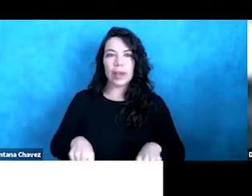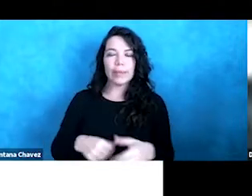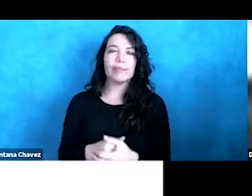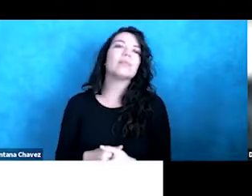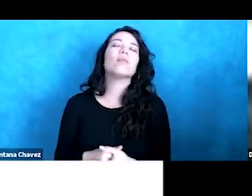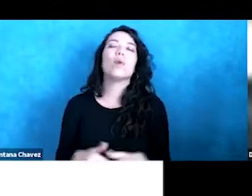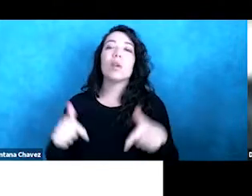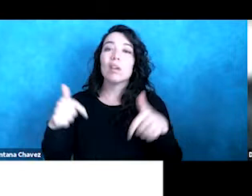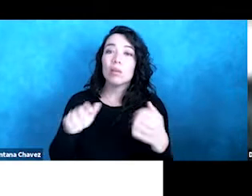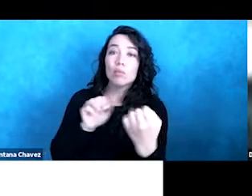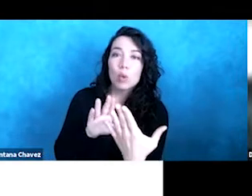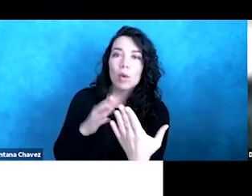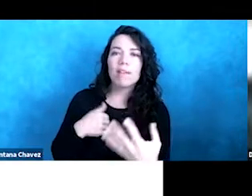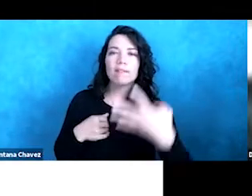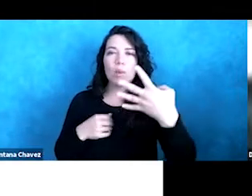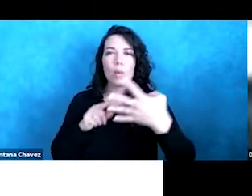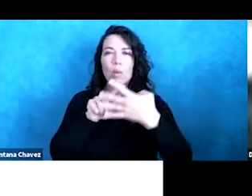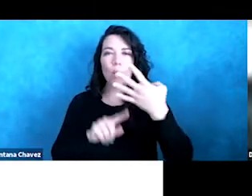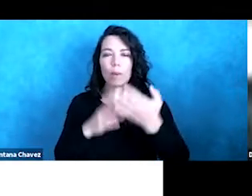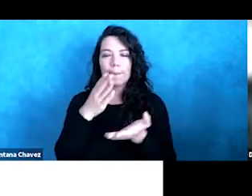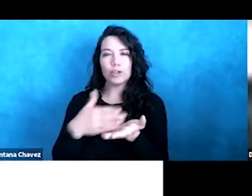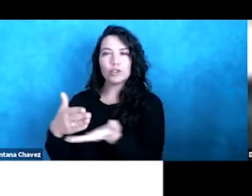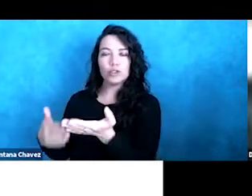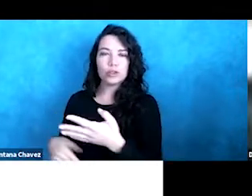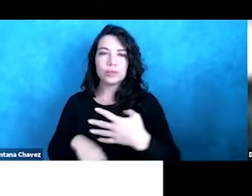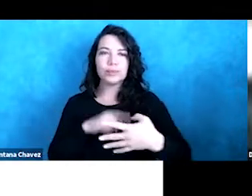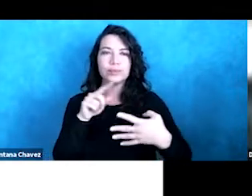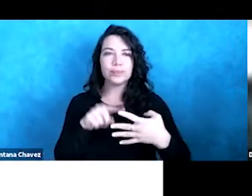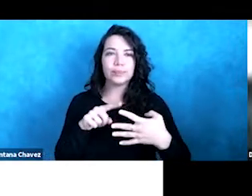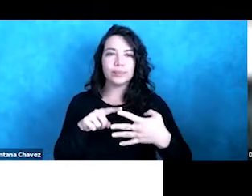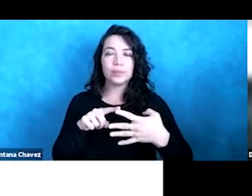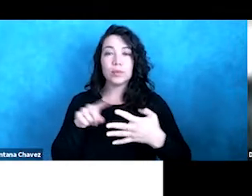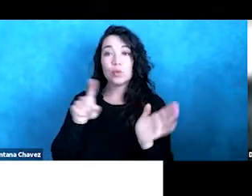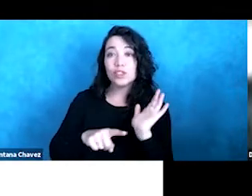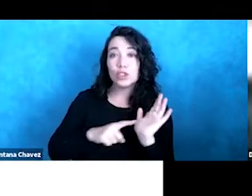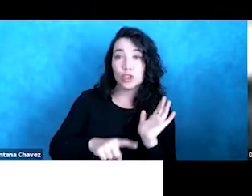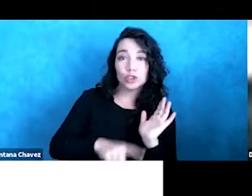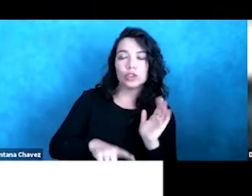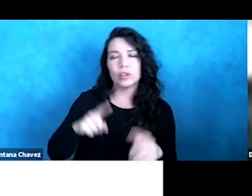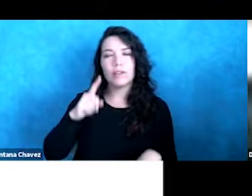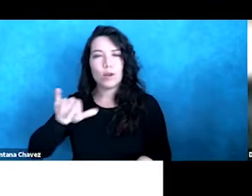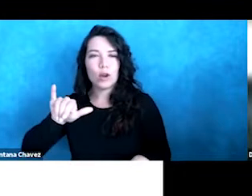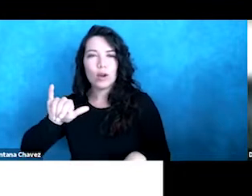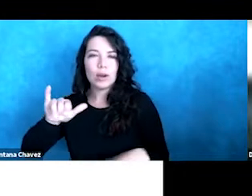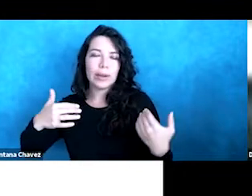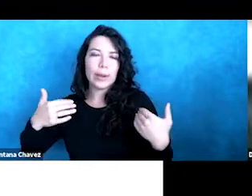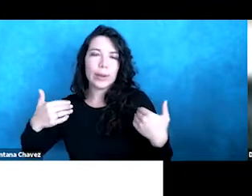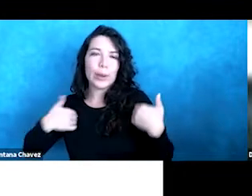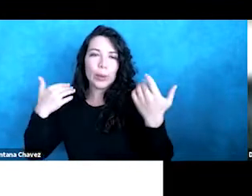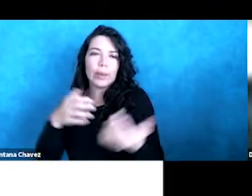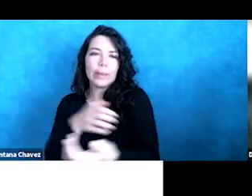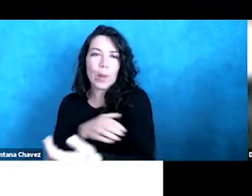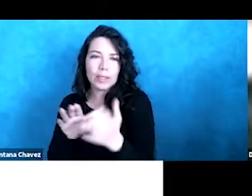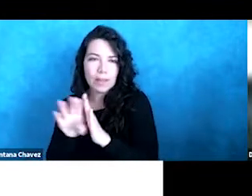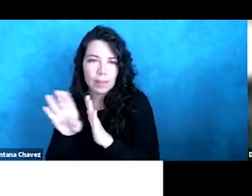that includes research on PYD, or positive youth development, a learning network, 2 digital